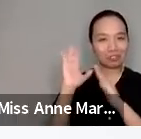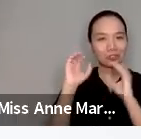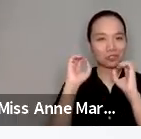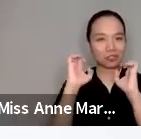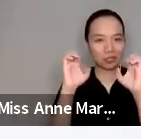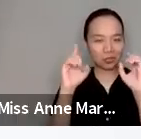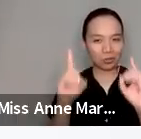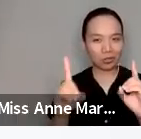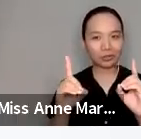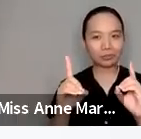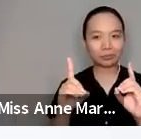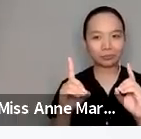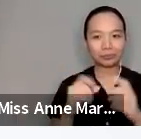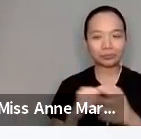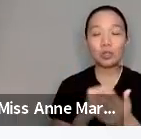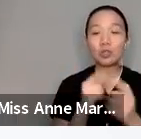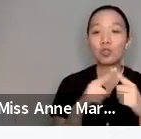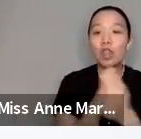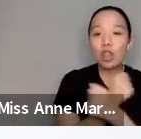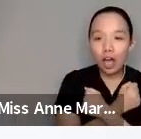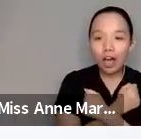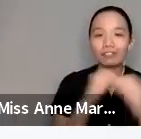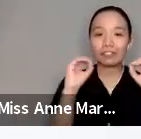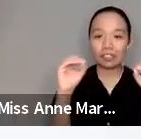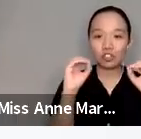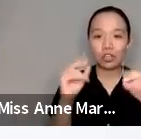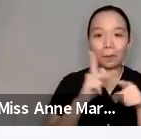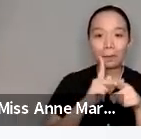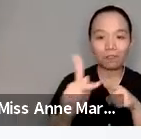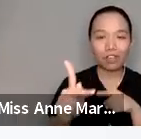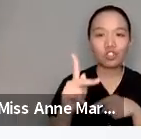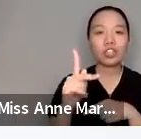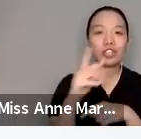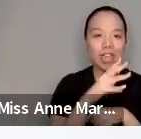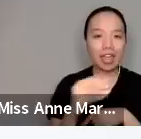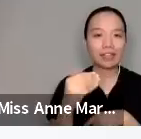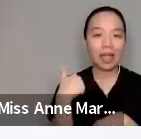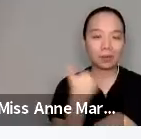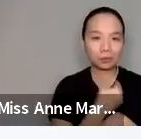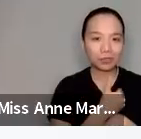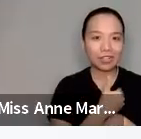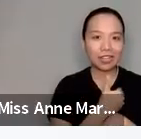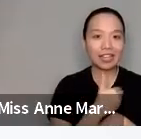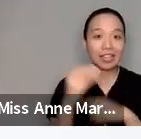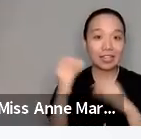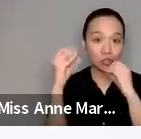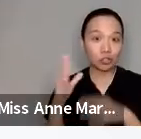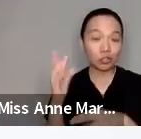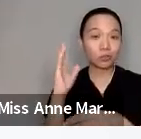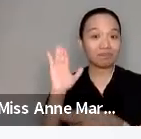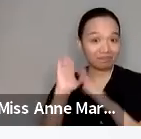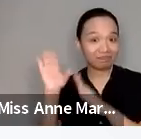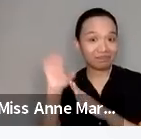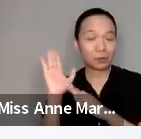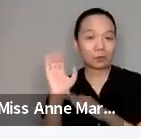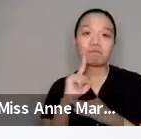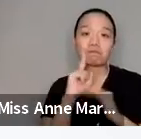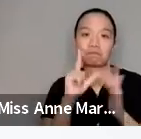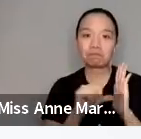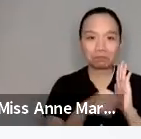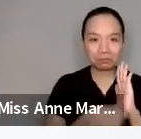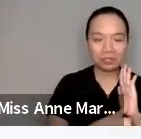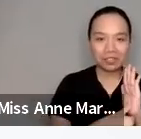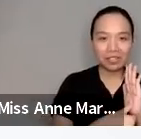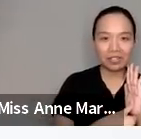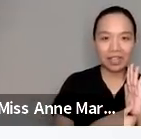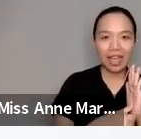pre-service teachers to love the teaching profession, and for our seasoned educators, an articulation of the intersection